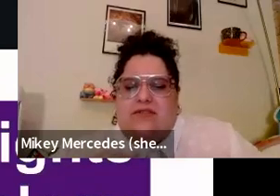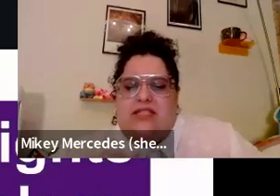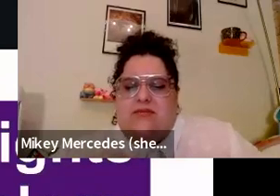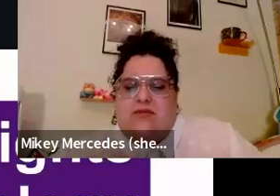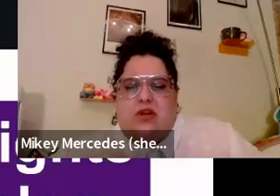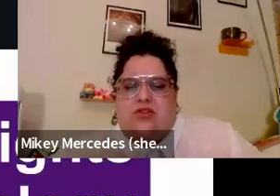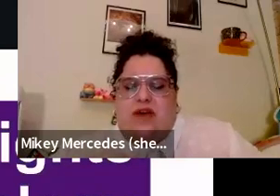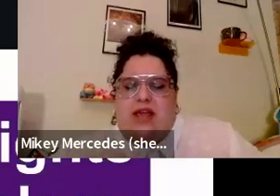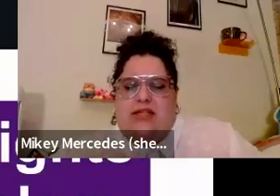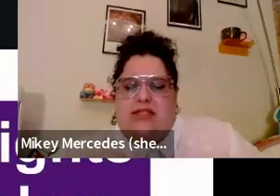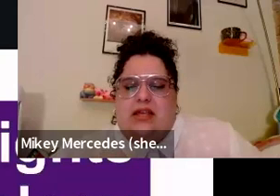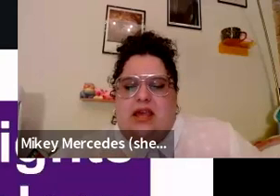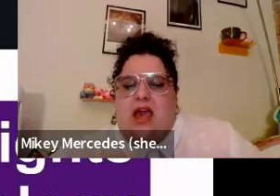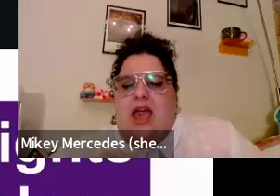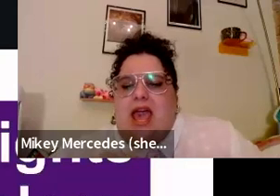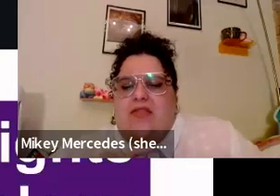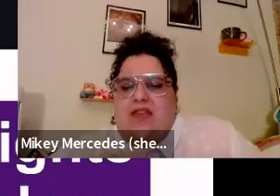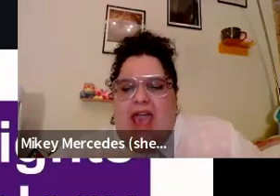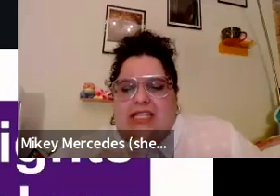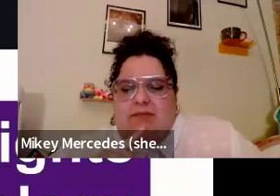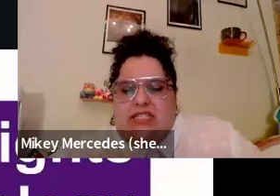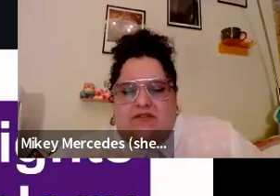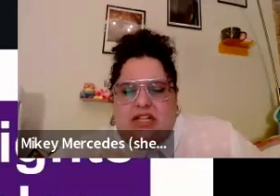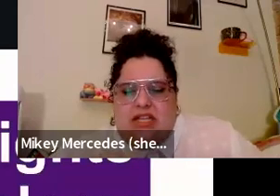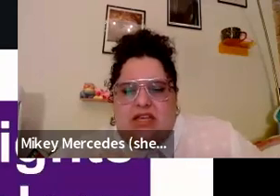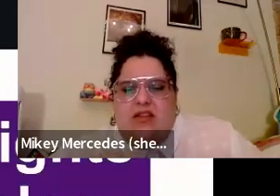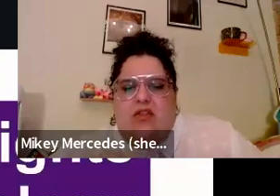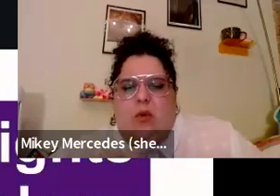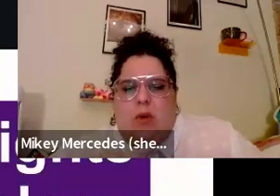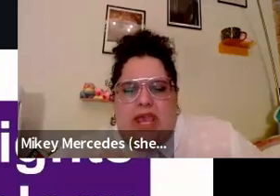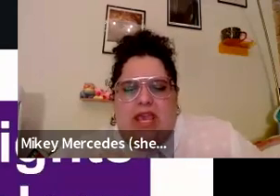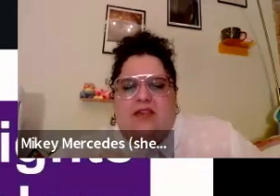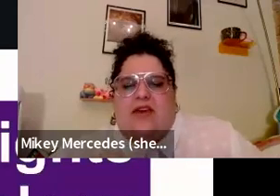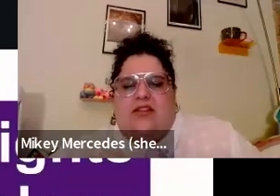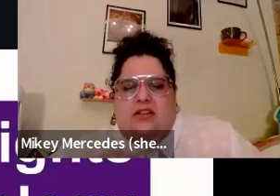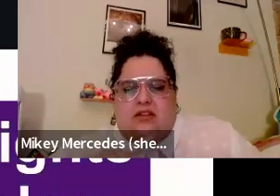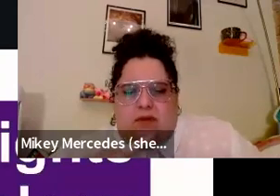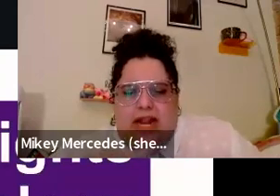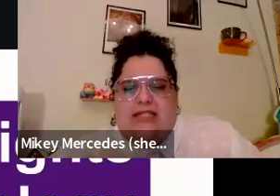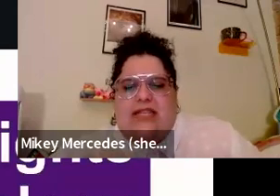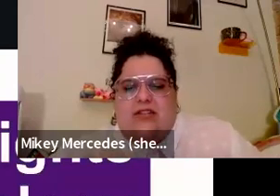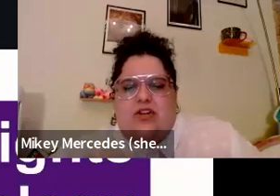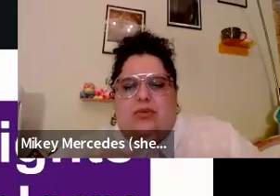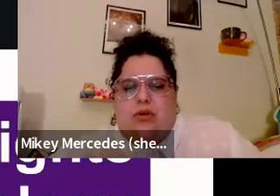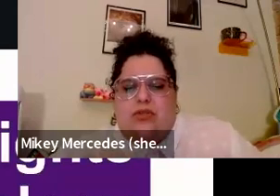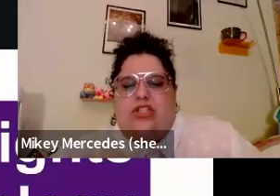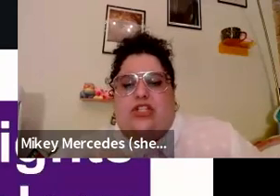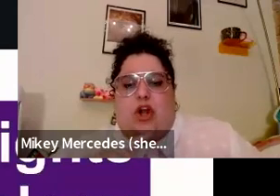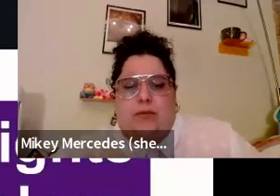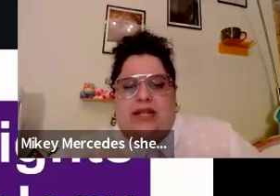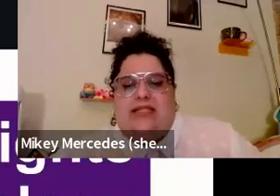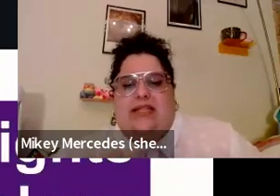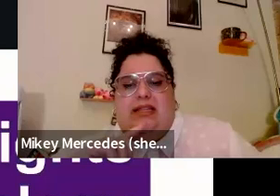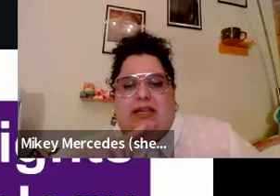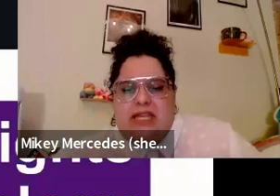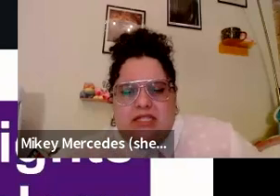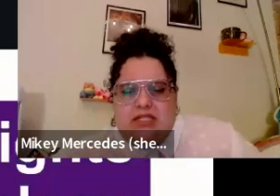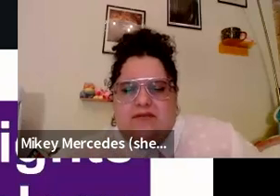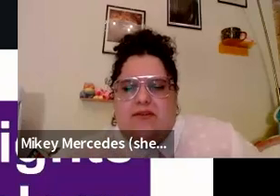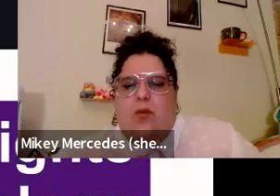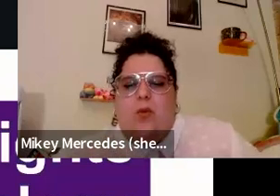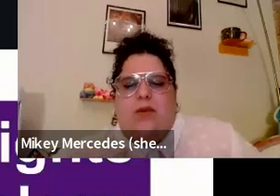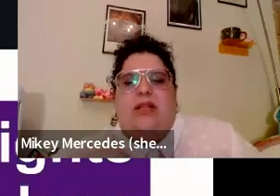very relevant given how corporations like Dove and pharmaceutical giants like Novo Nordisk are using discourse around